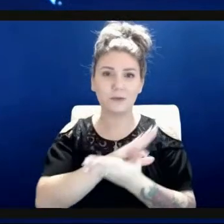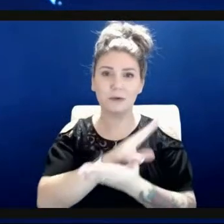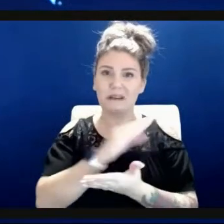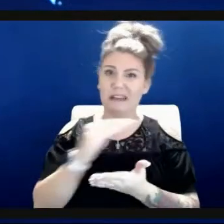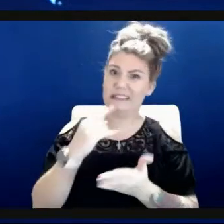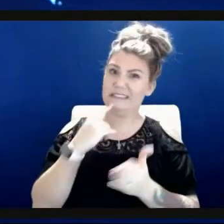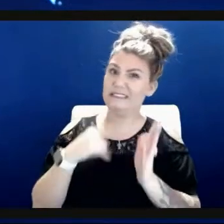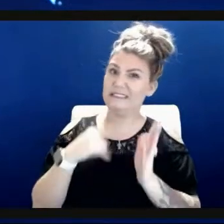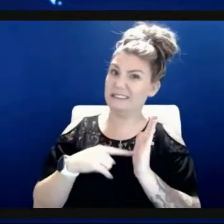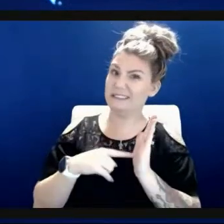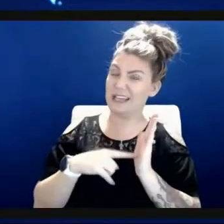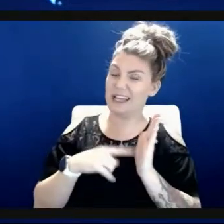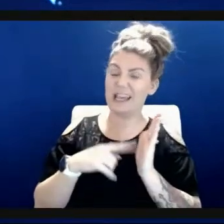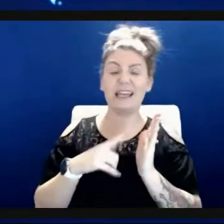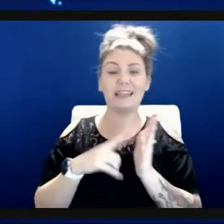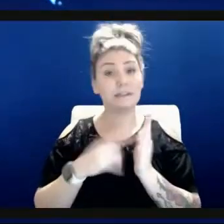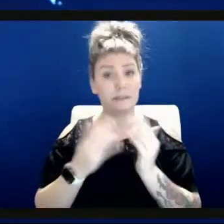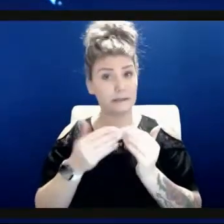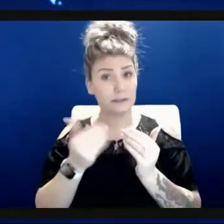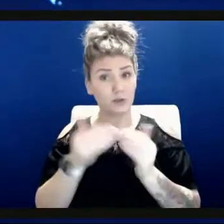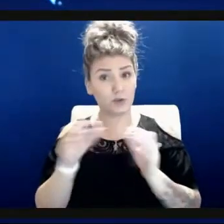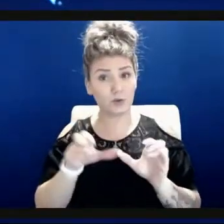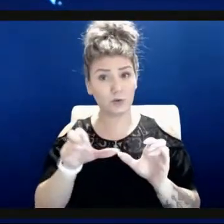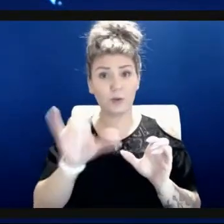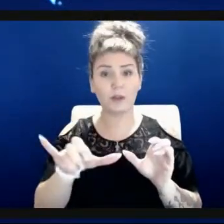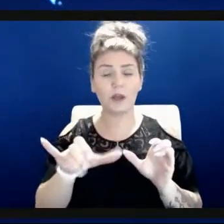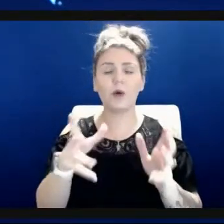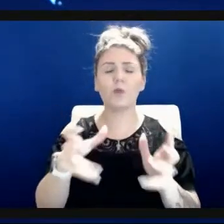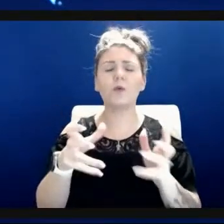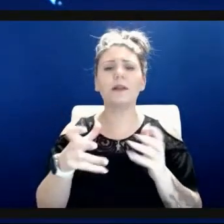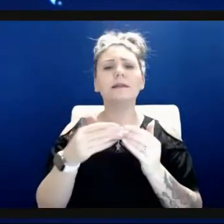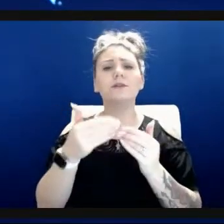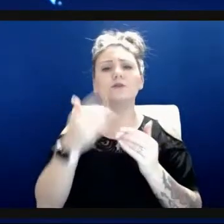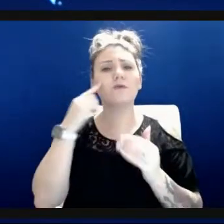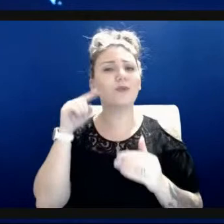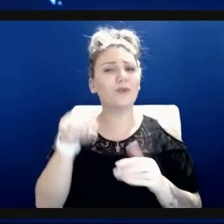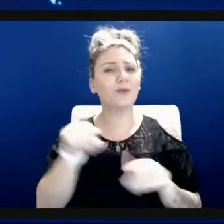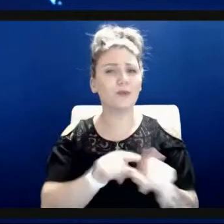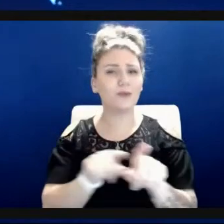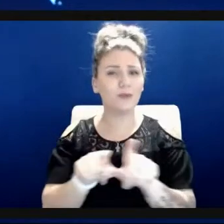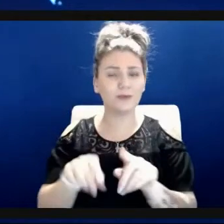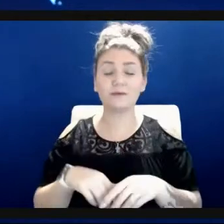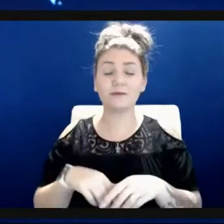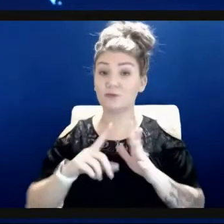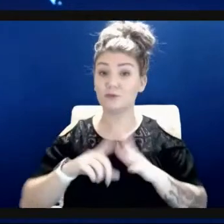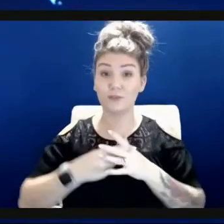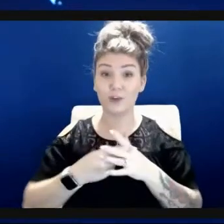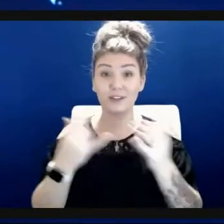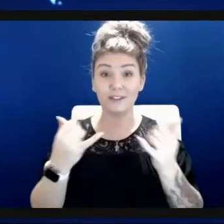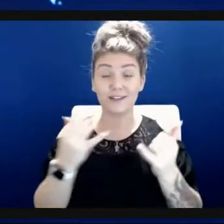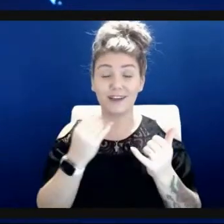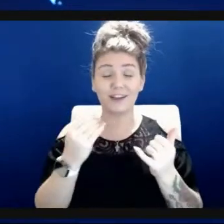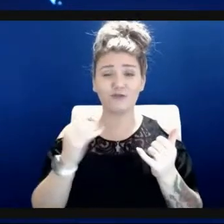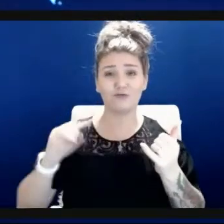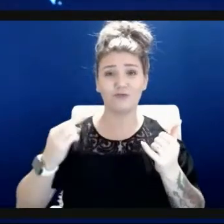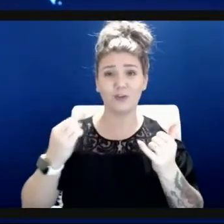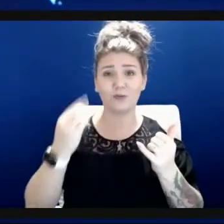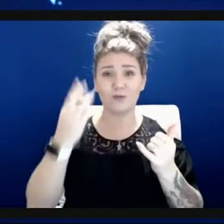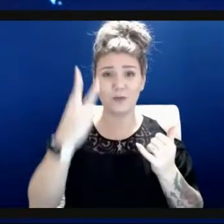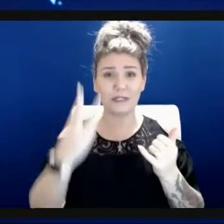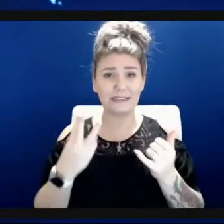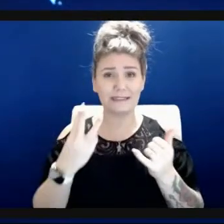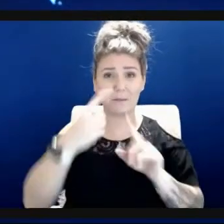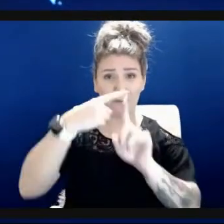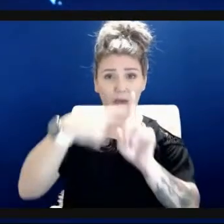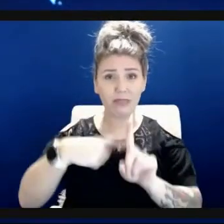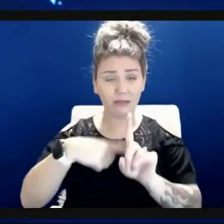us to do that. We want to make it easier for you too. Starting today and the first Wednesday of every month, Open Mics will take a deep